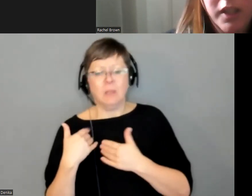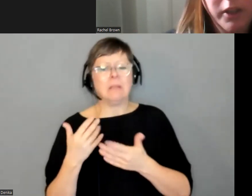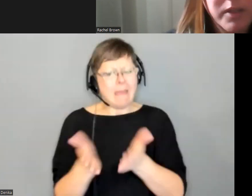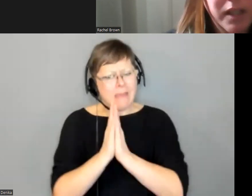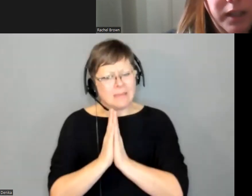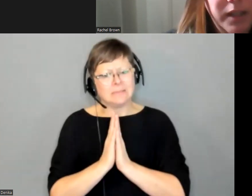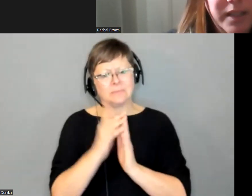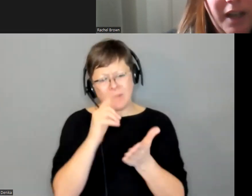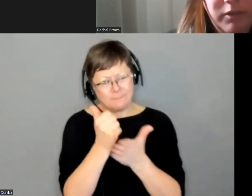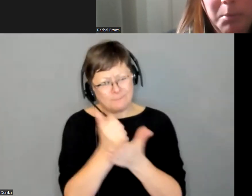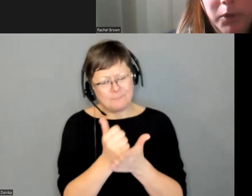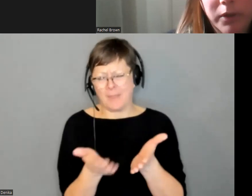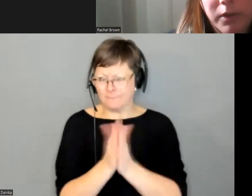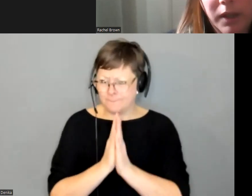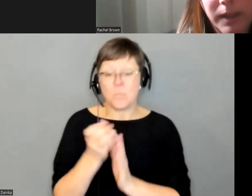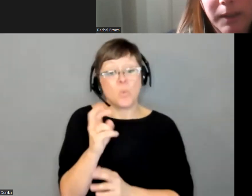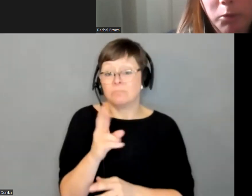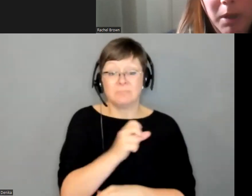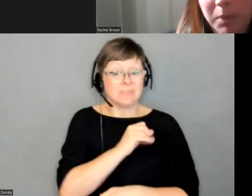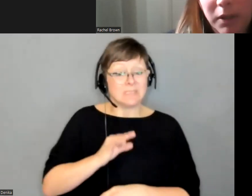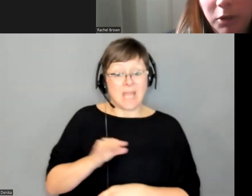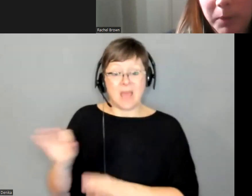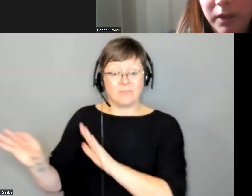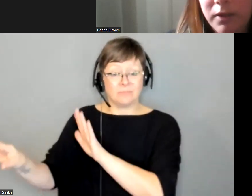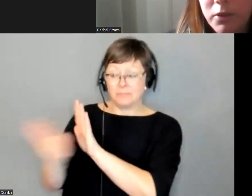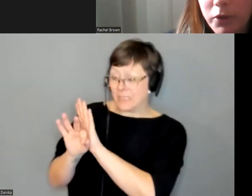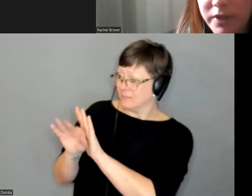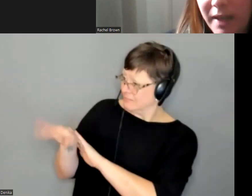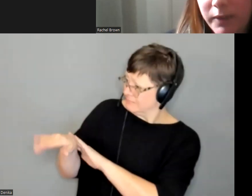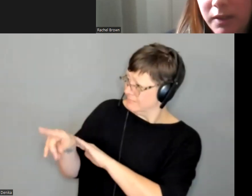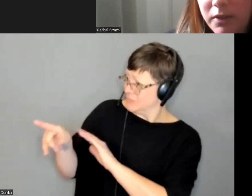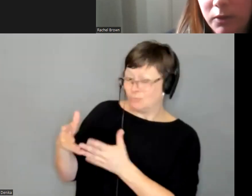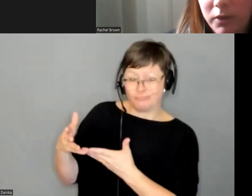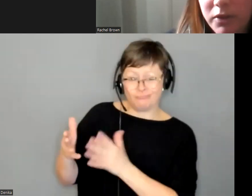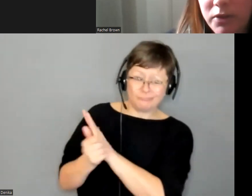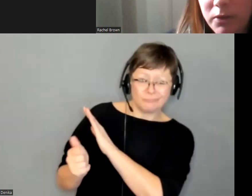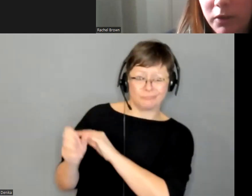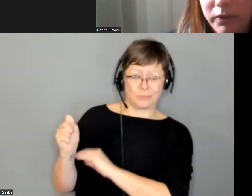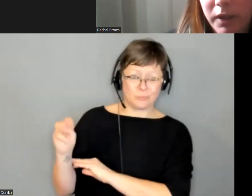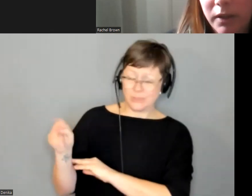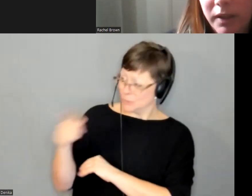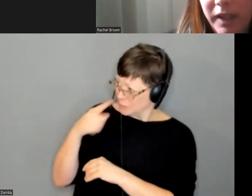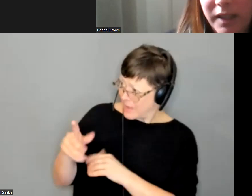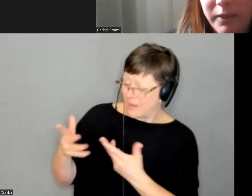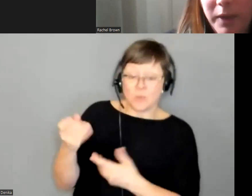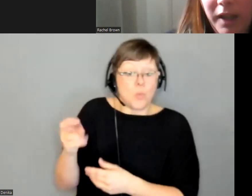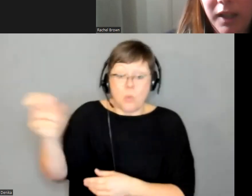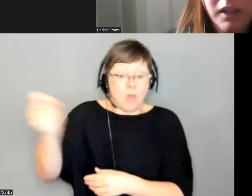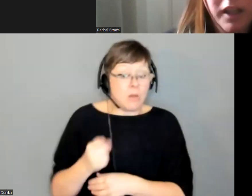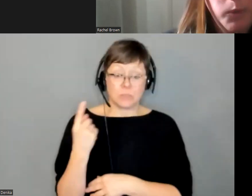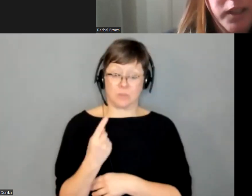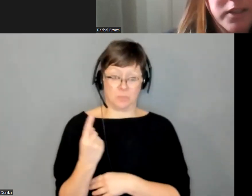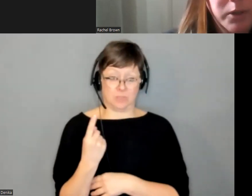or, dedicate a staff member who might be a little bit social savvy to sort of connect with